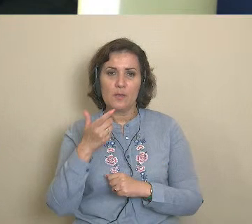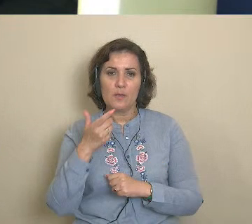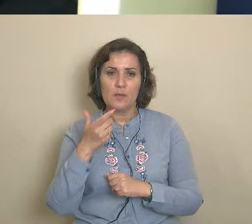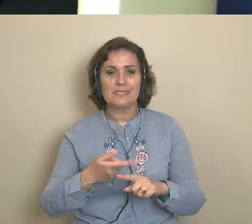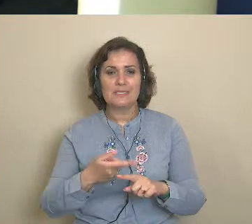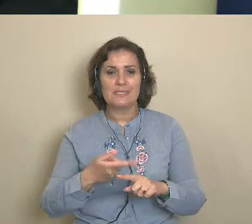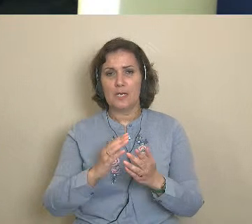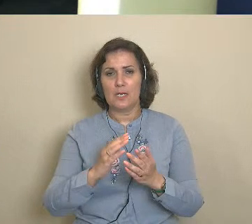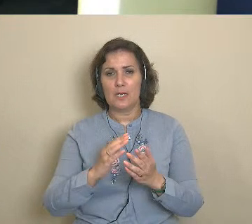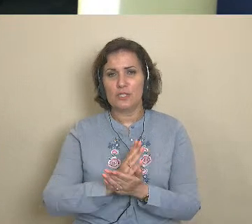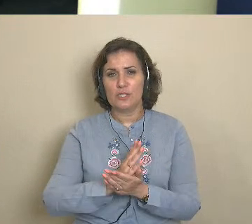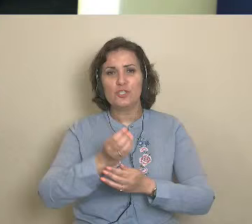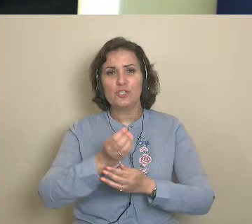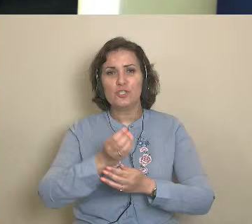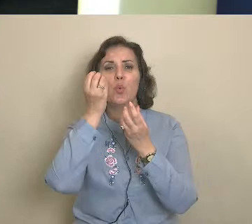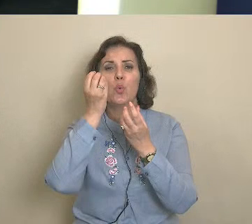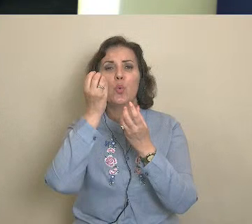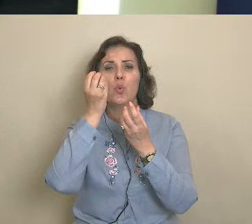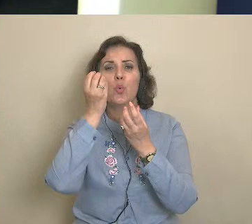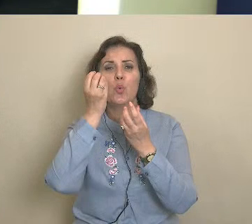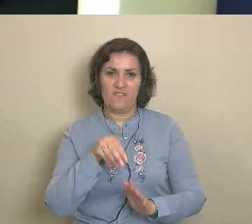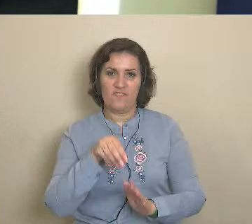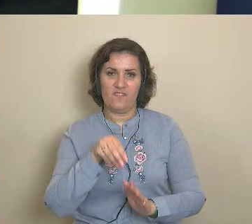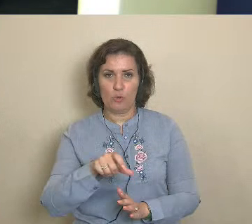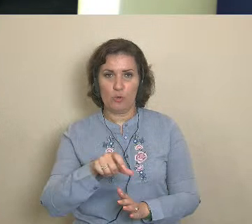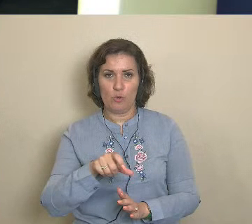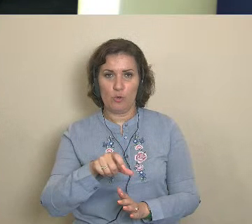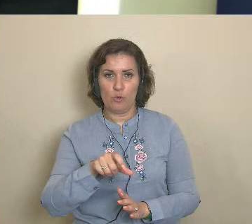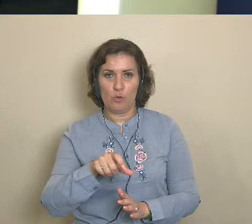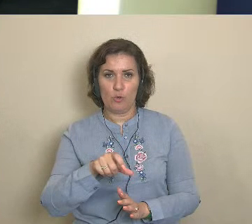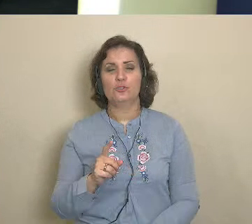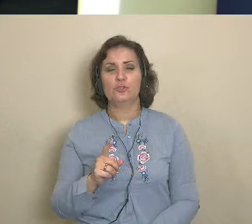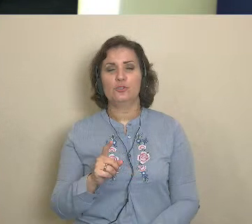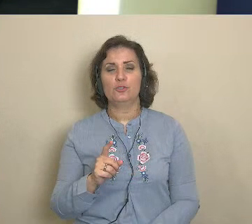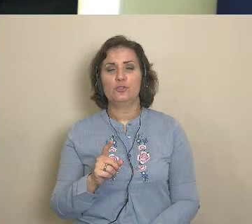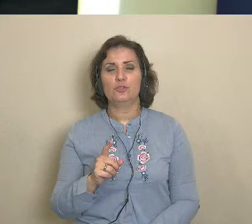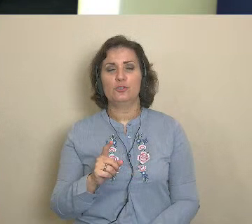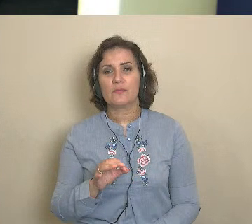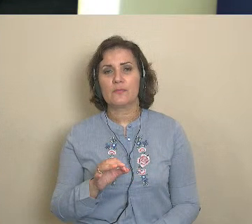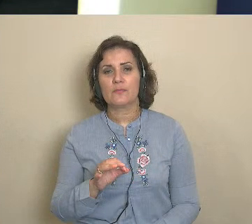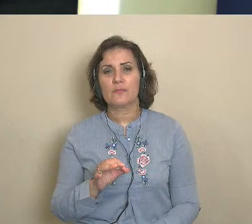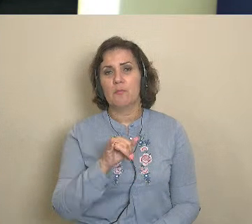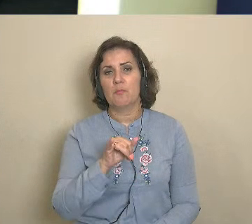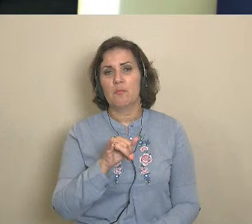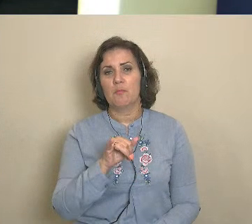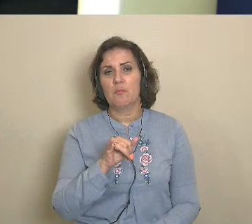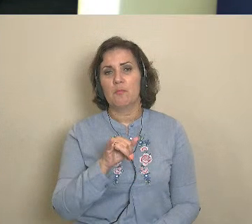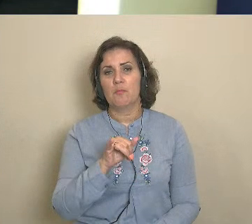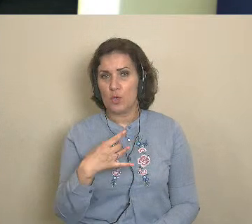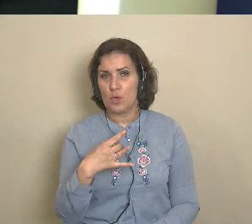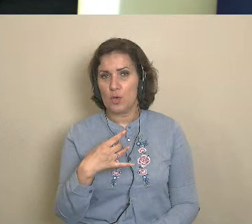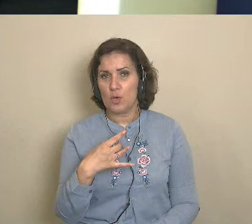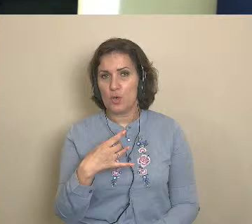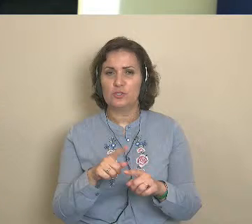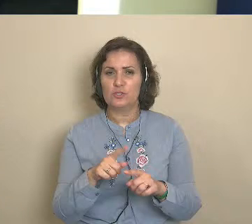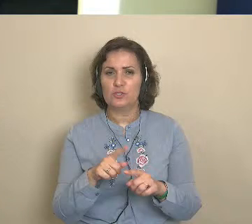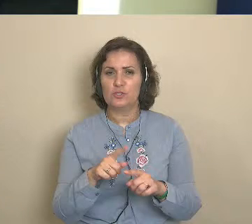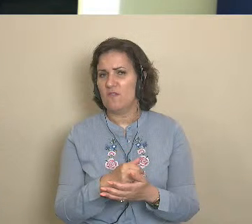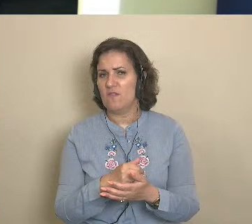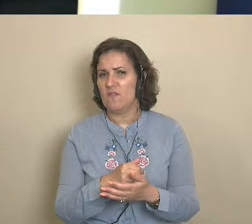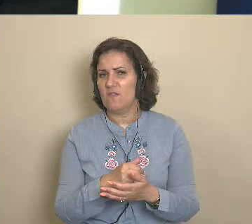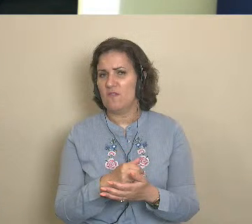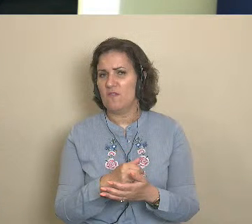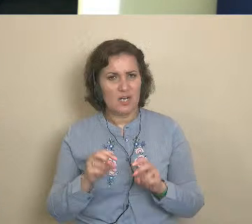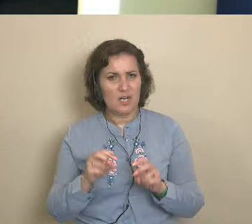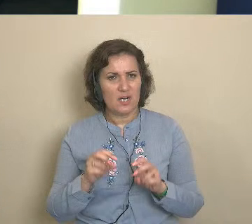it's a political culture. It's related to the political culture in the electoral culture. And we discussed it at the previous webinar. Pavlo Romaniuk